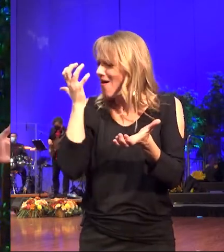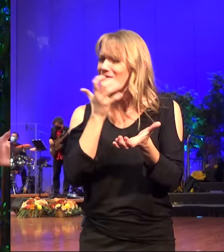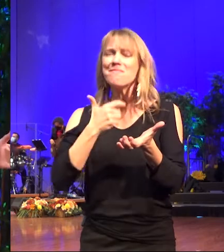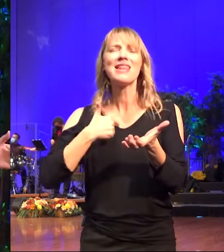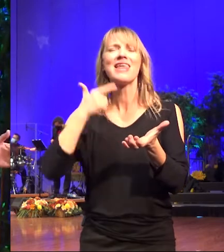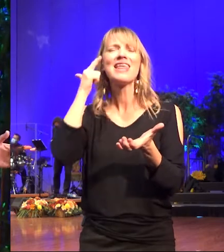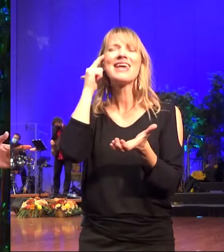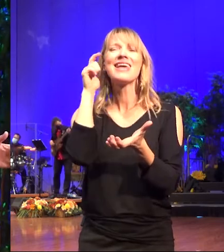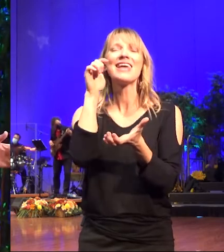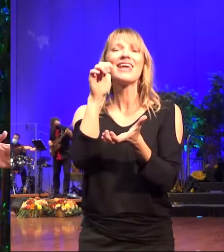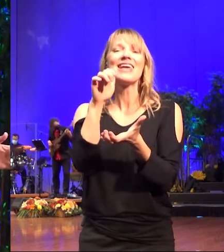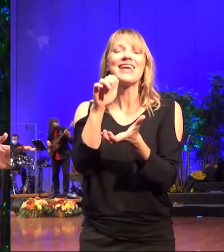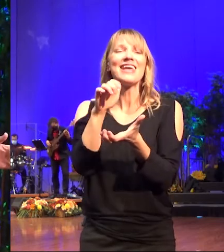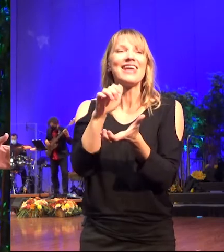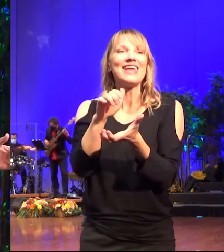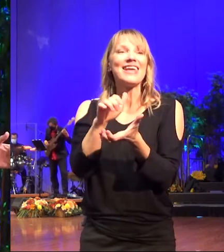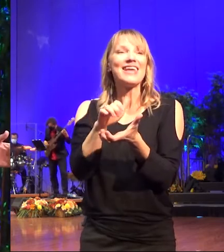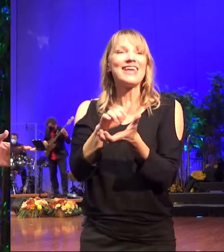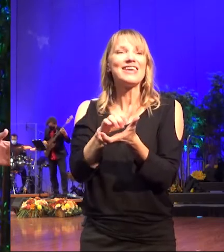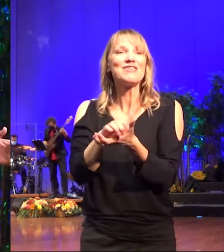believe. I